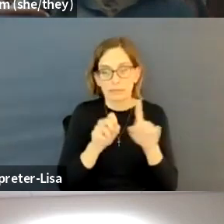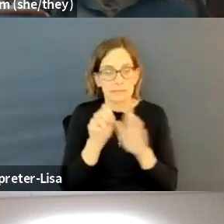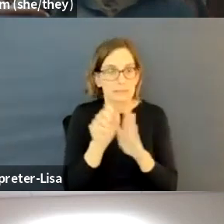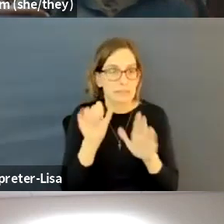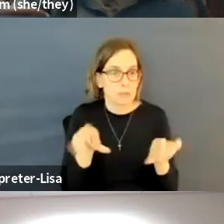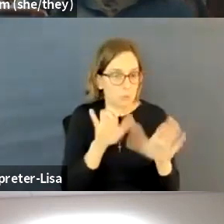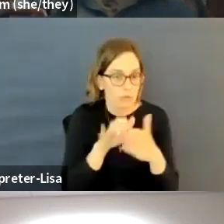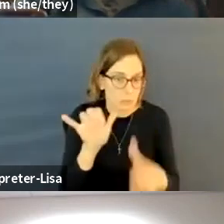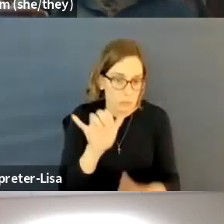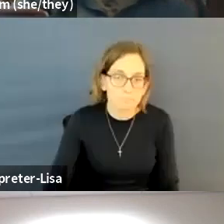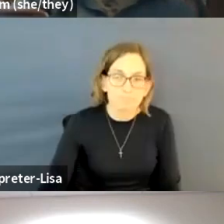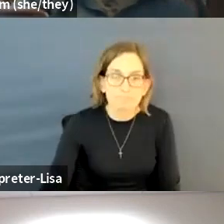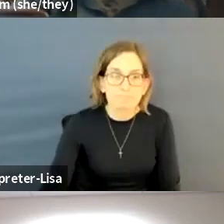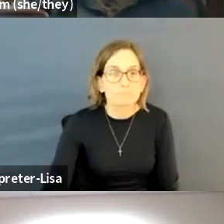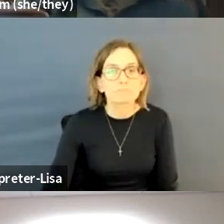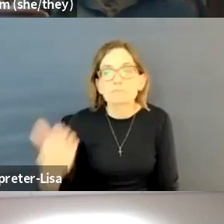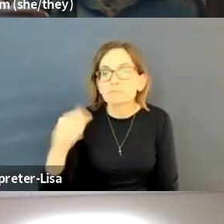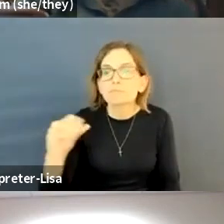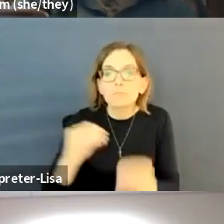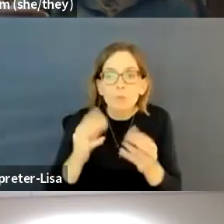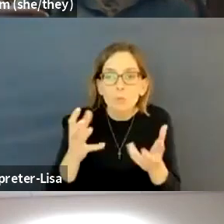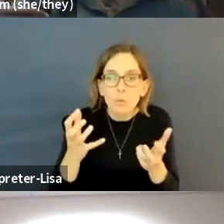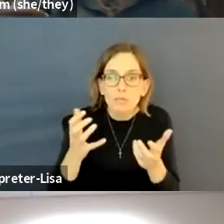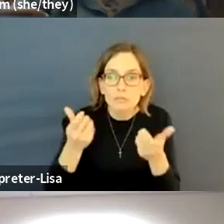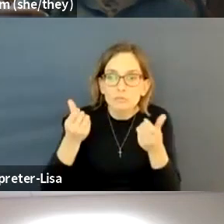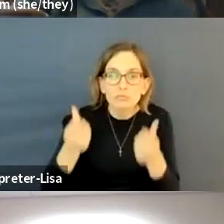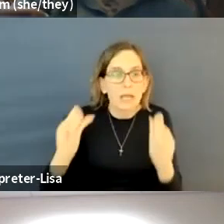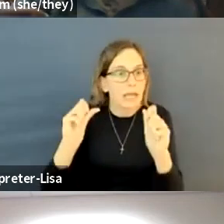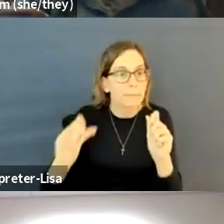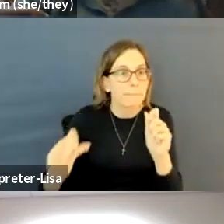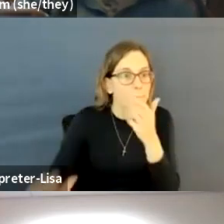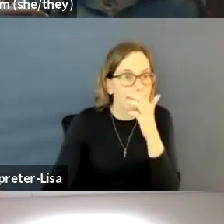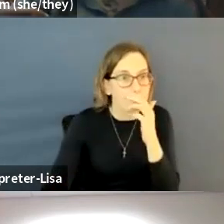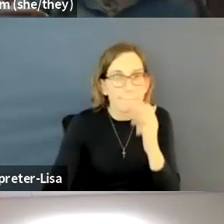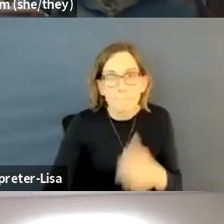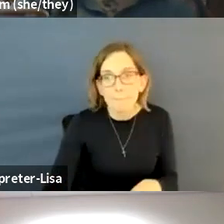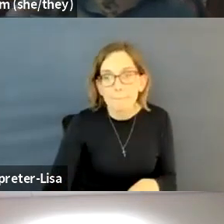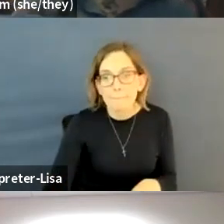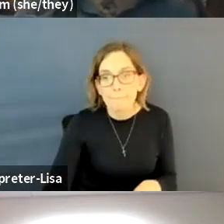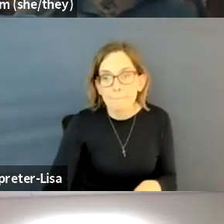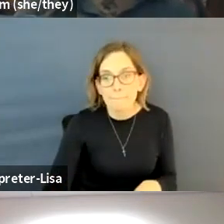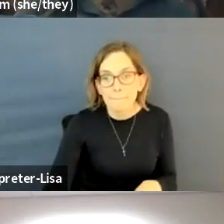as well. Is there anyone else that wants to give it a shot? You know, that was Theo's way of doing it, but